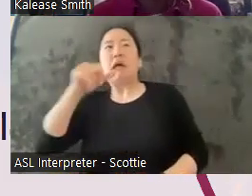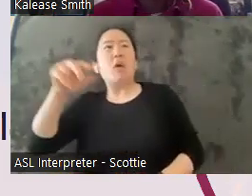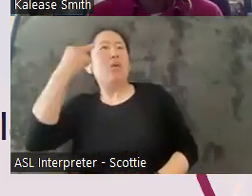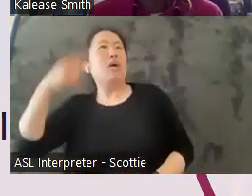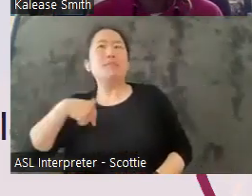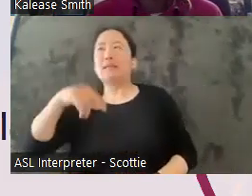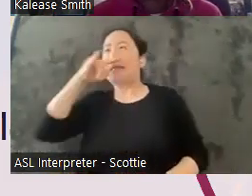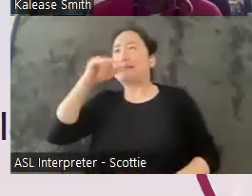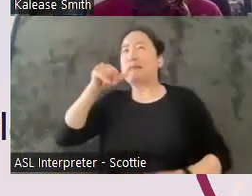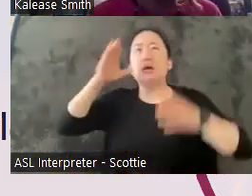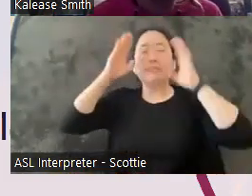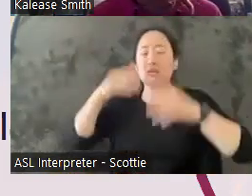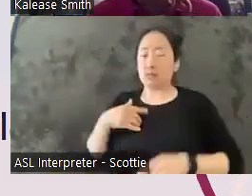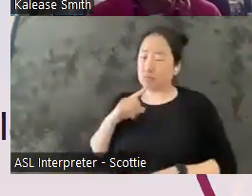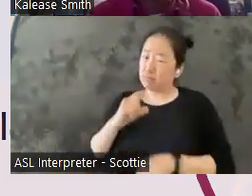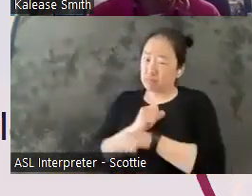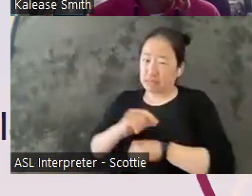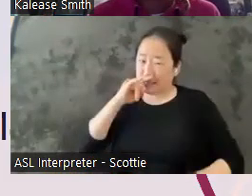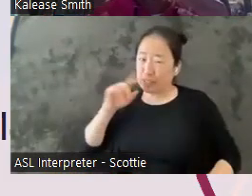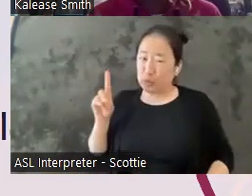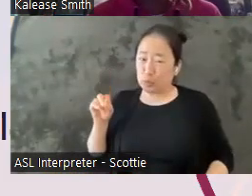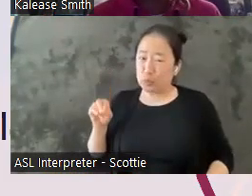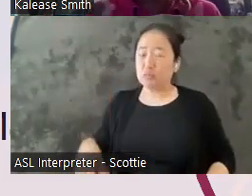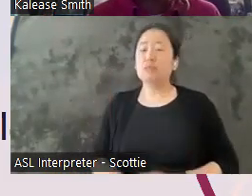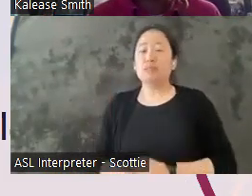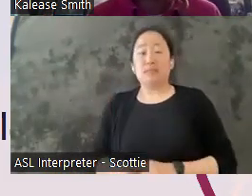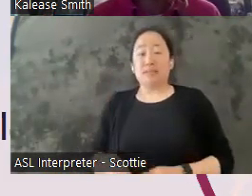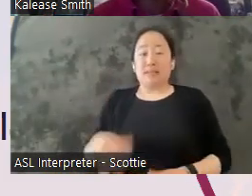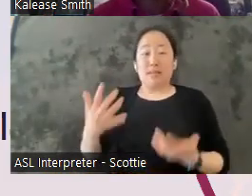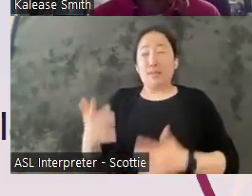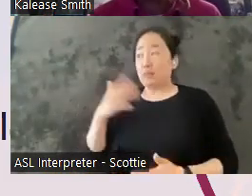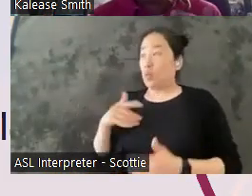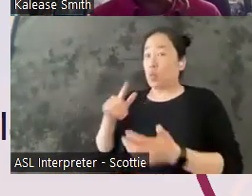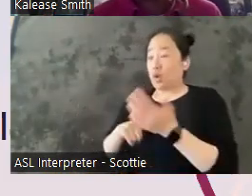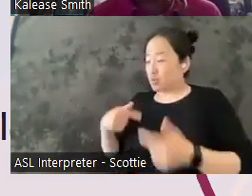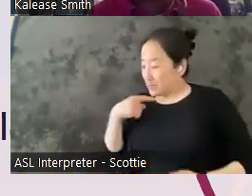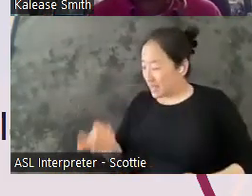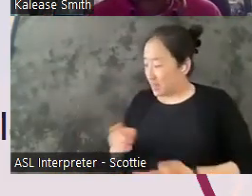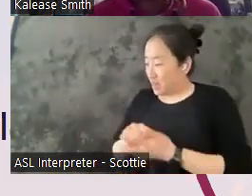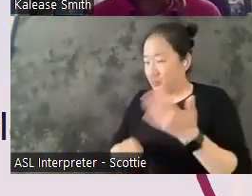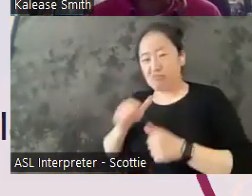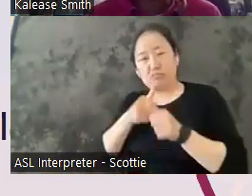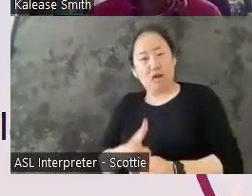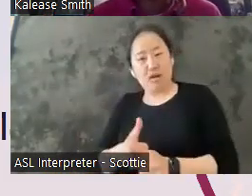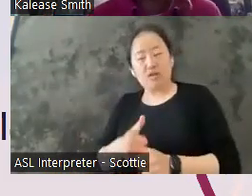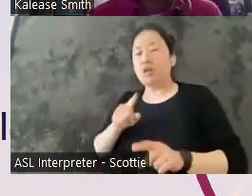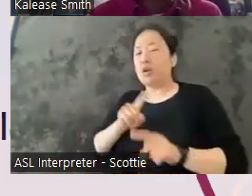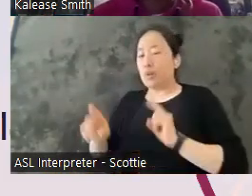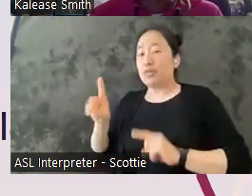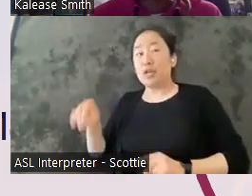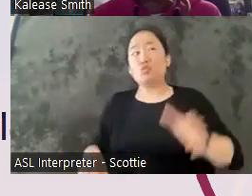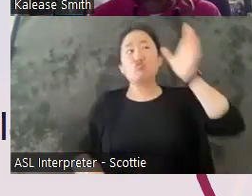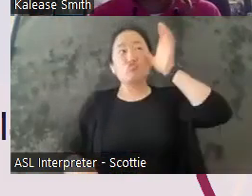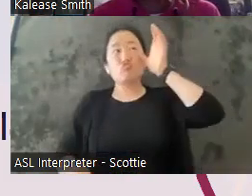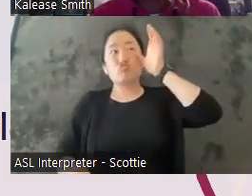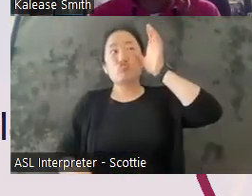in. And they may not do what you say all the time, but they are taking it in and they're listening. And that stuff needs to start at home. We can't expect